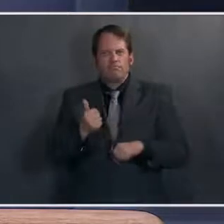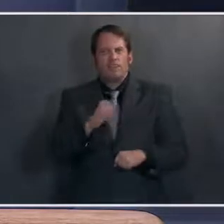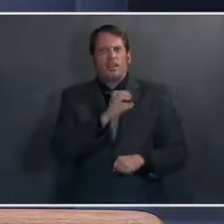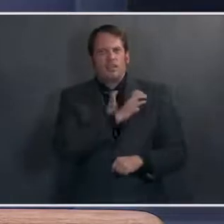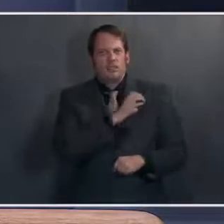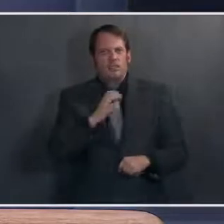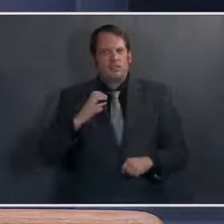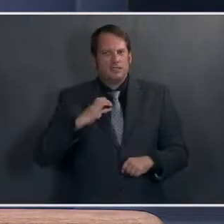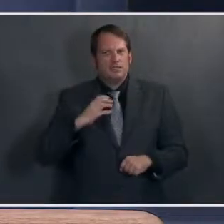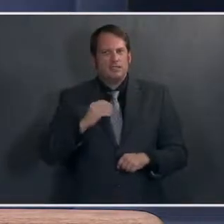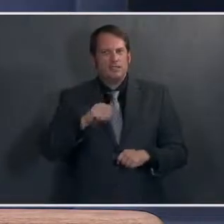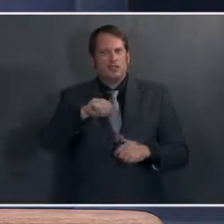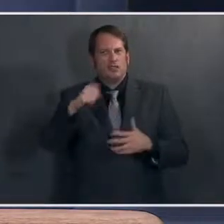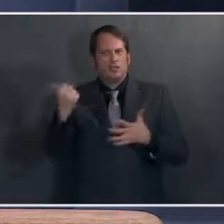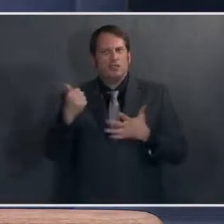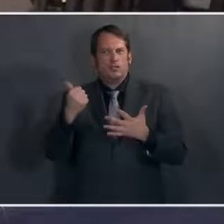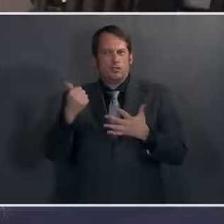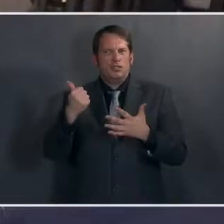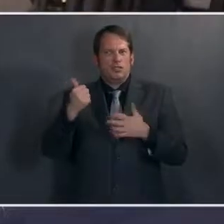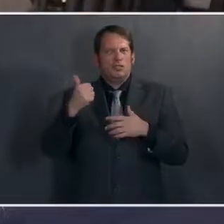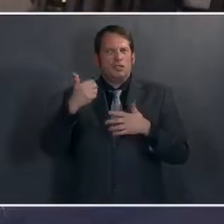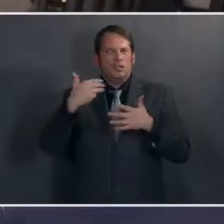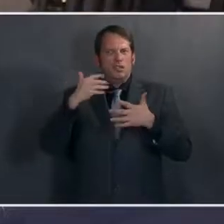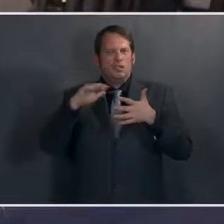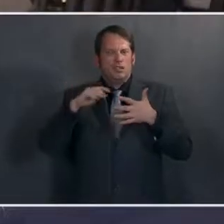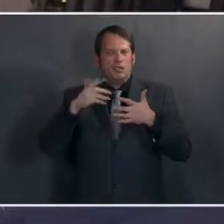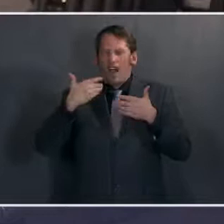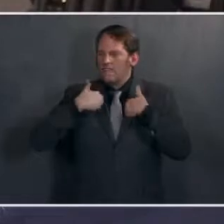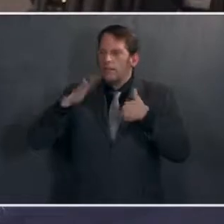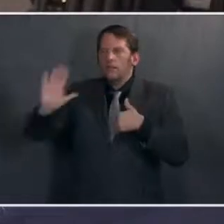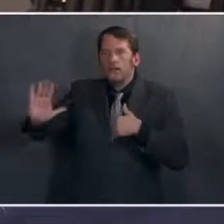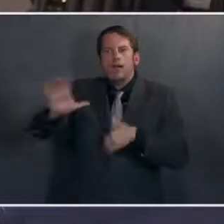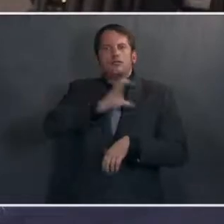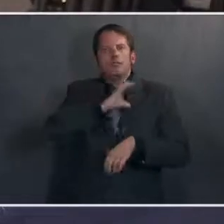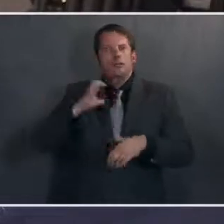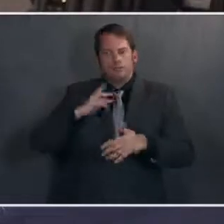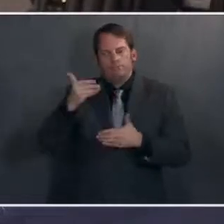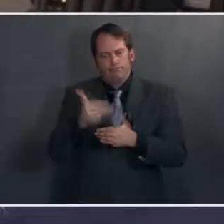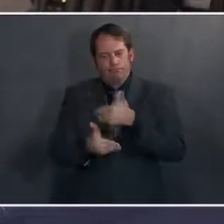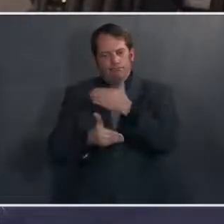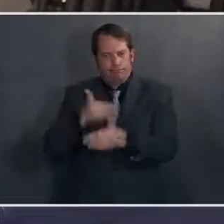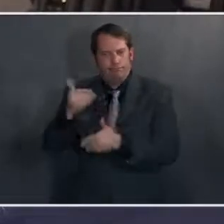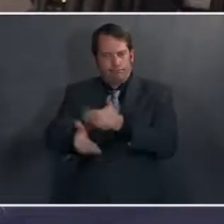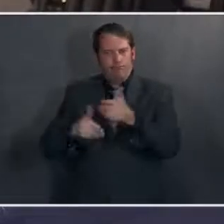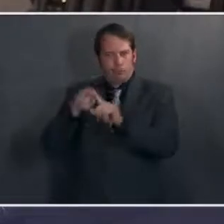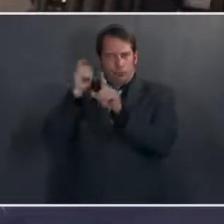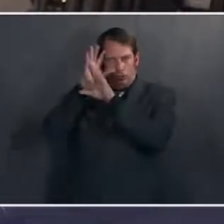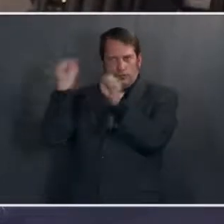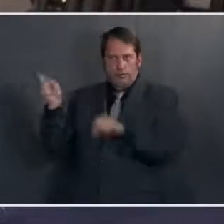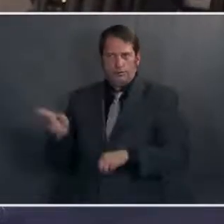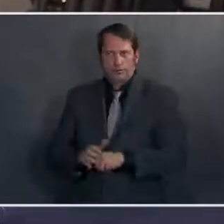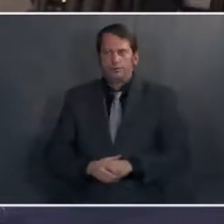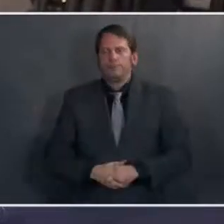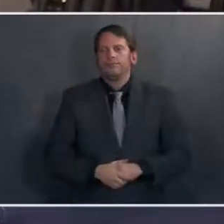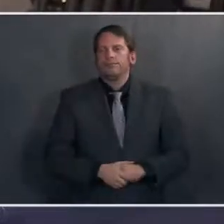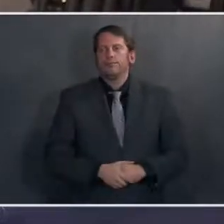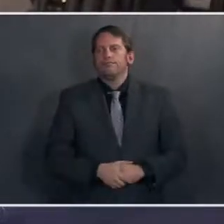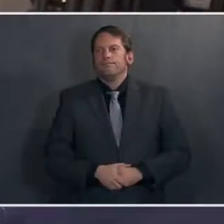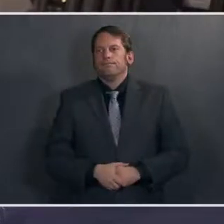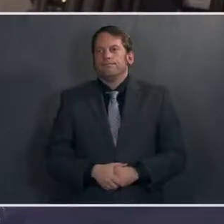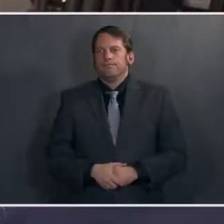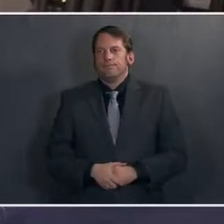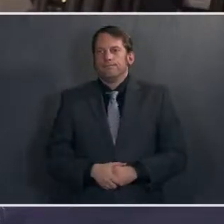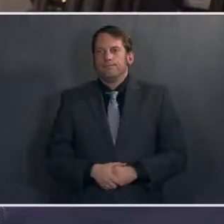Congress, not by the administration. One more space question. NASA's Artemis program, which was the Trump-era program to return American astronauts to the